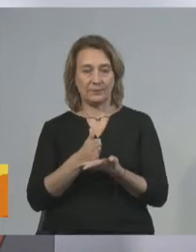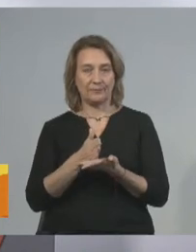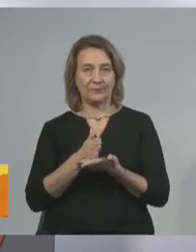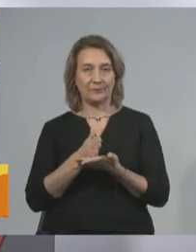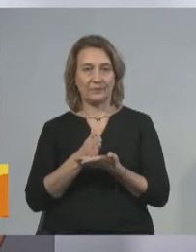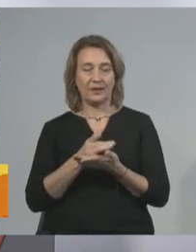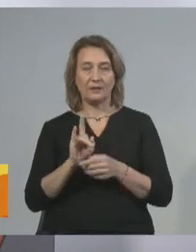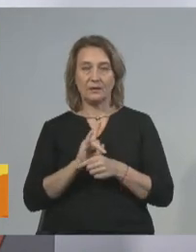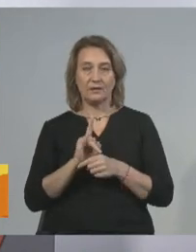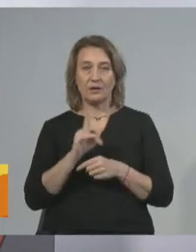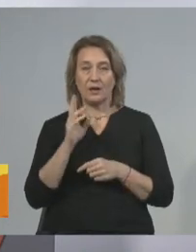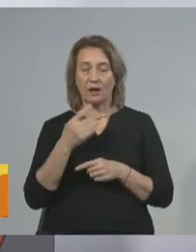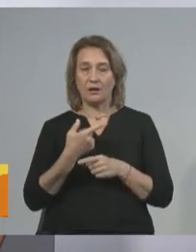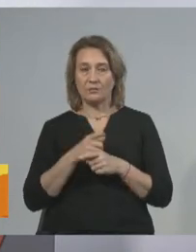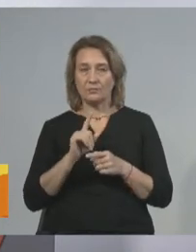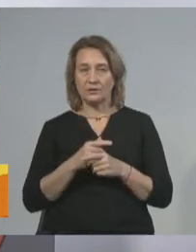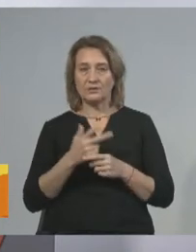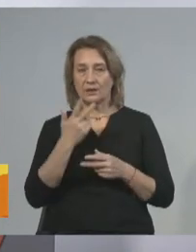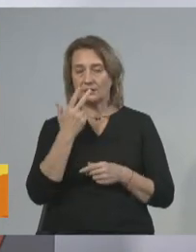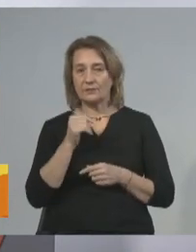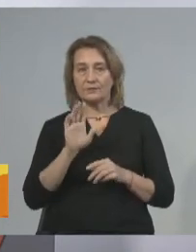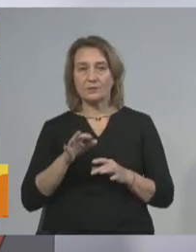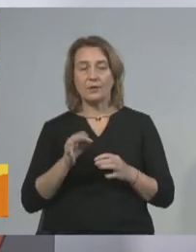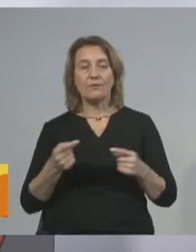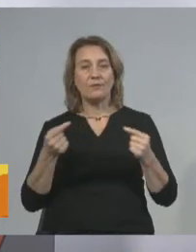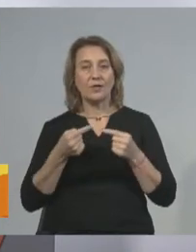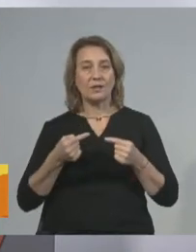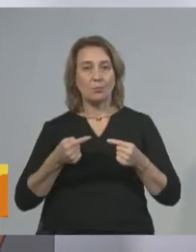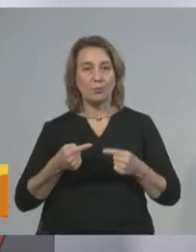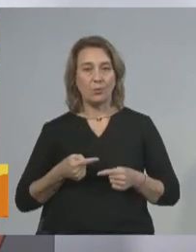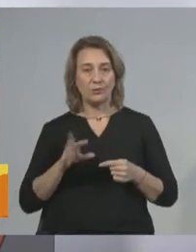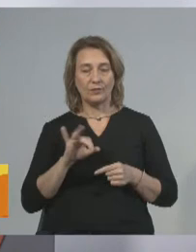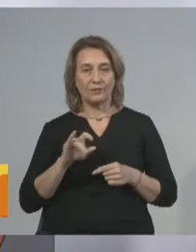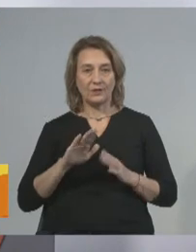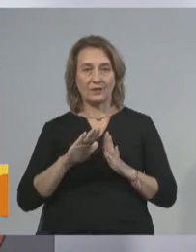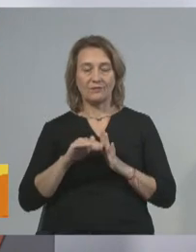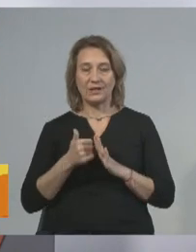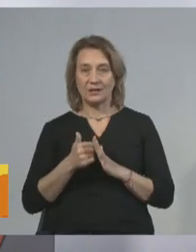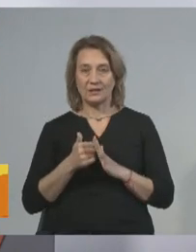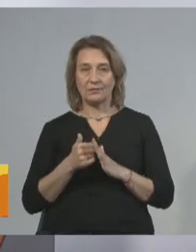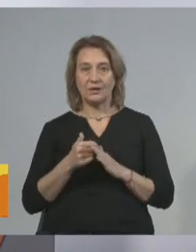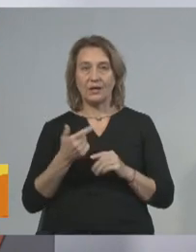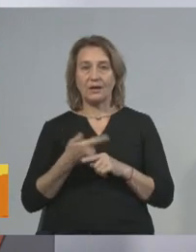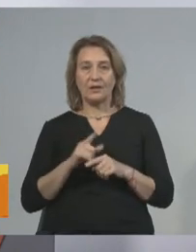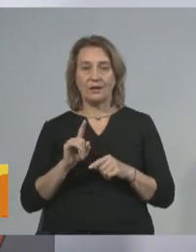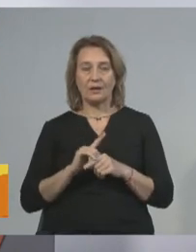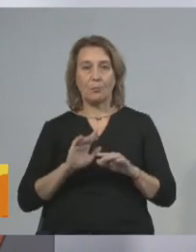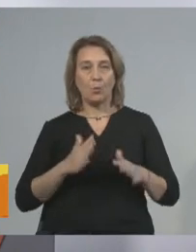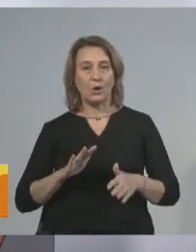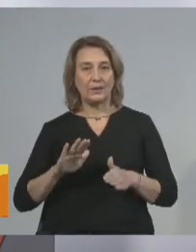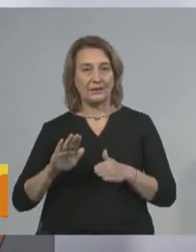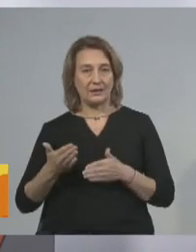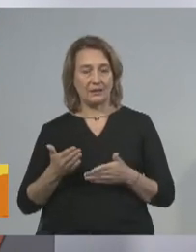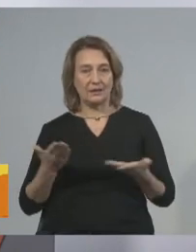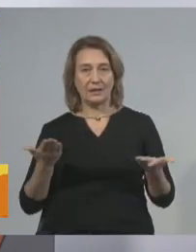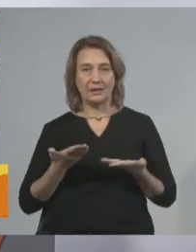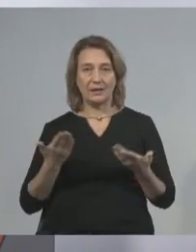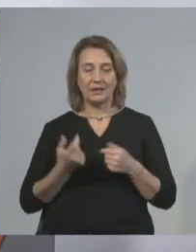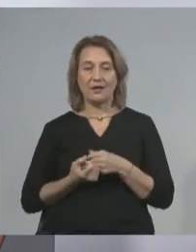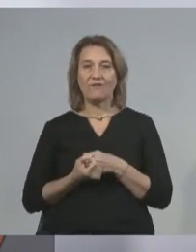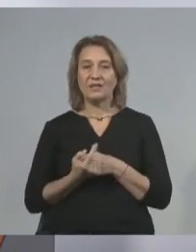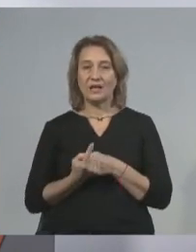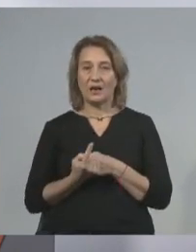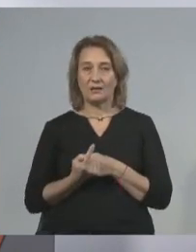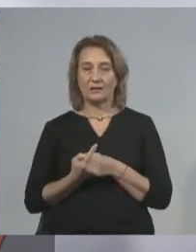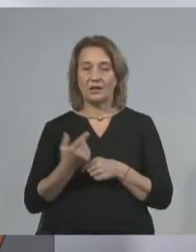promotes fixed narratives but it adopts them transforms them according to the challenges or new